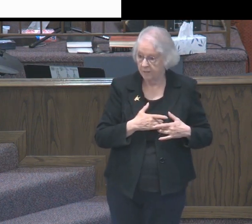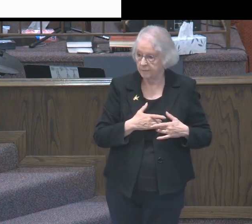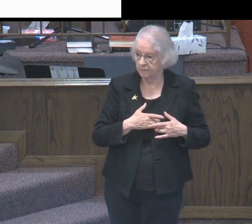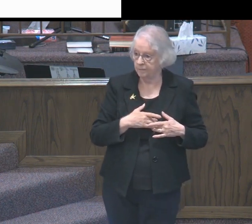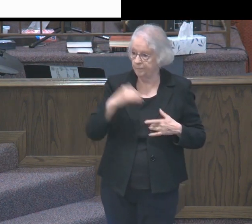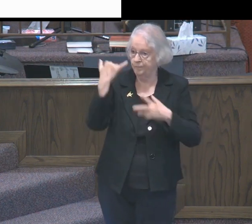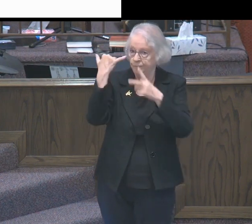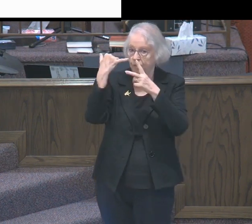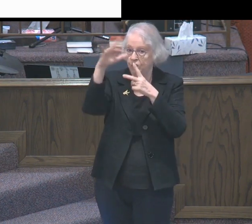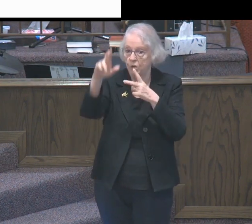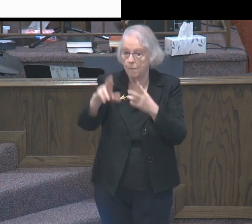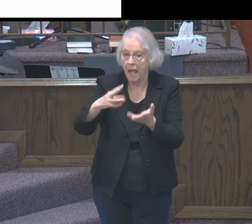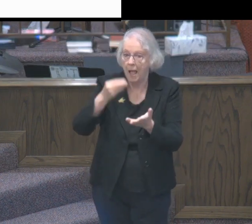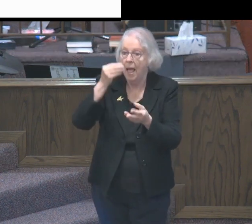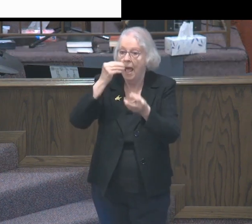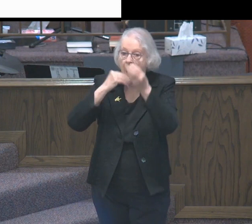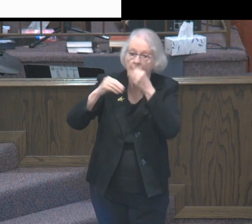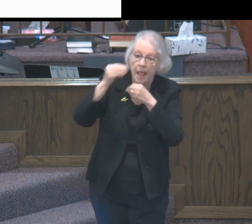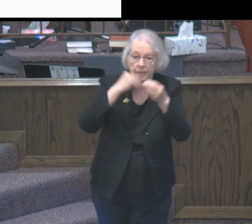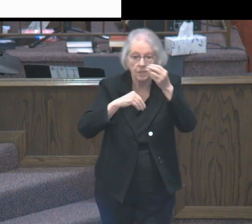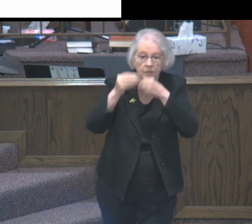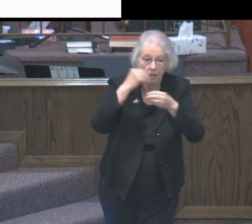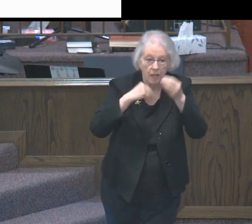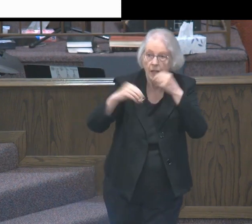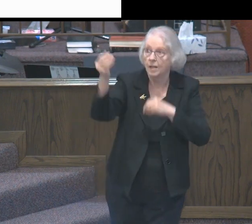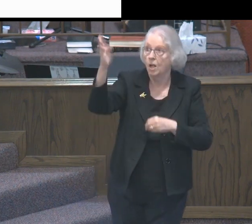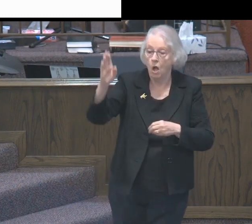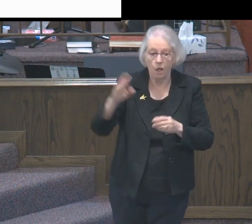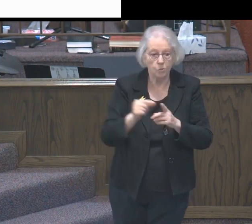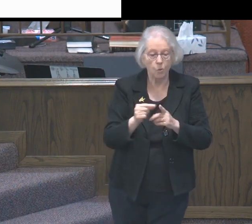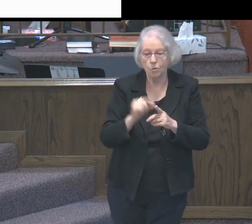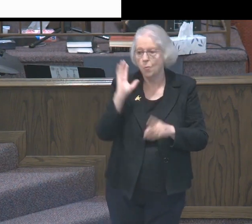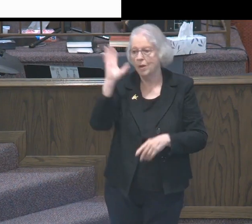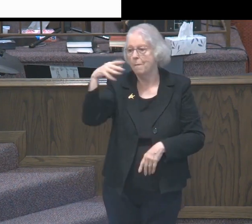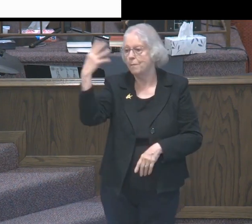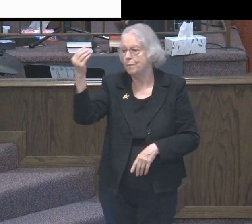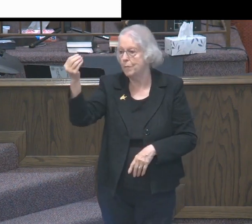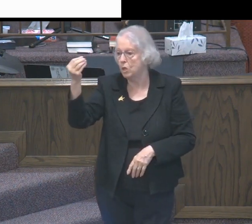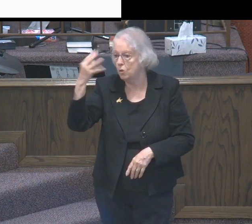is discarded, but what goes into your eyes goes into your heart.